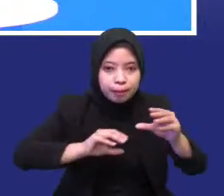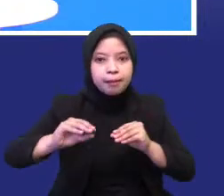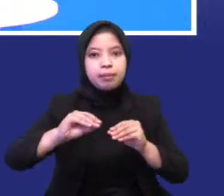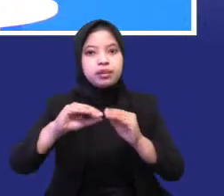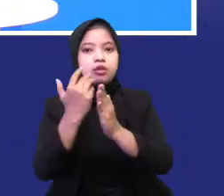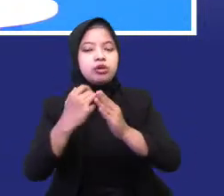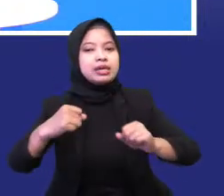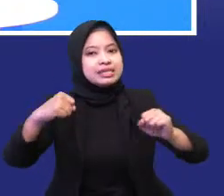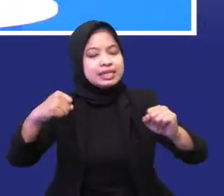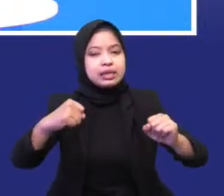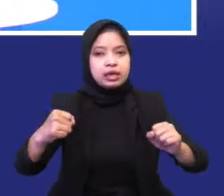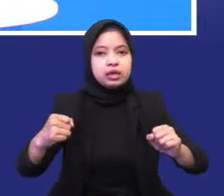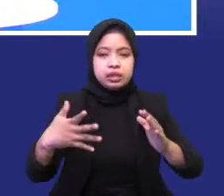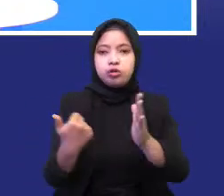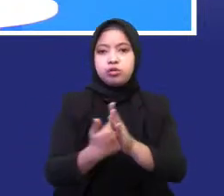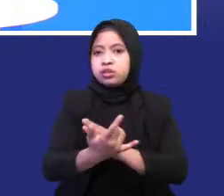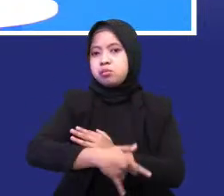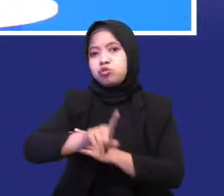on a method of